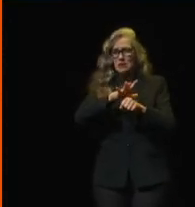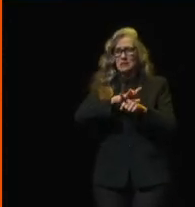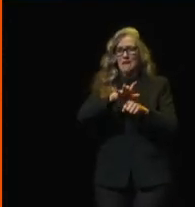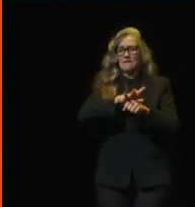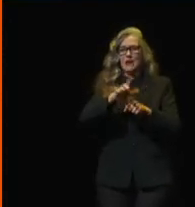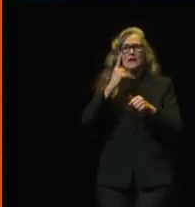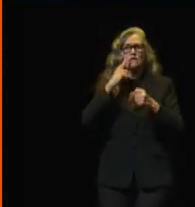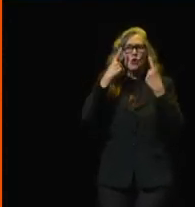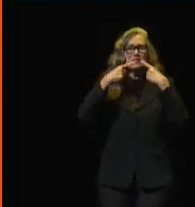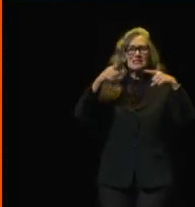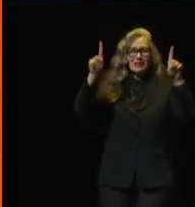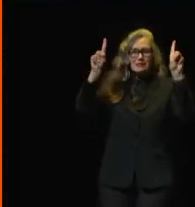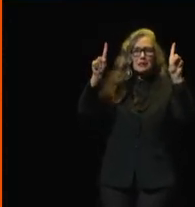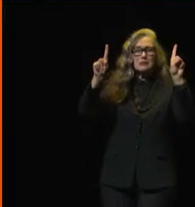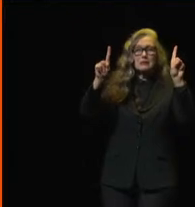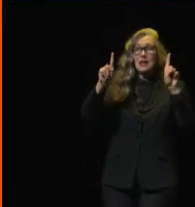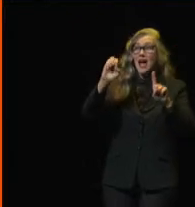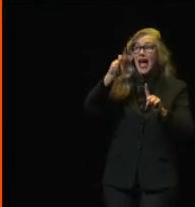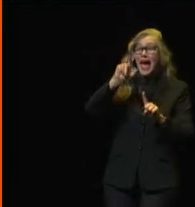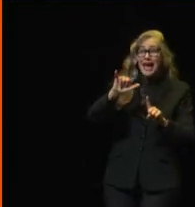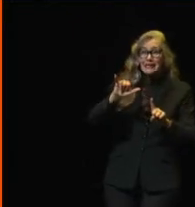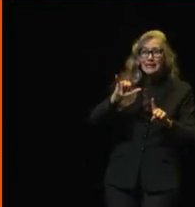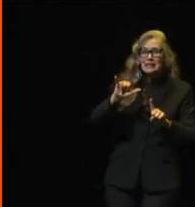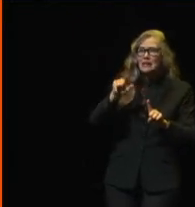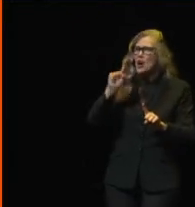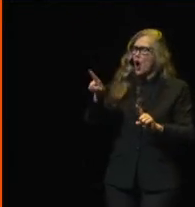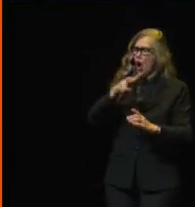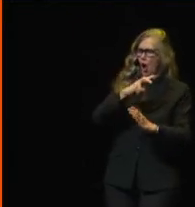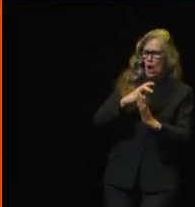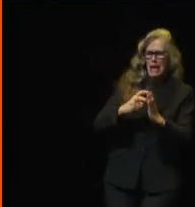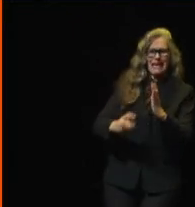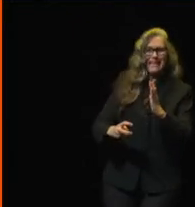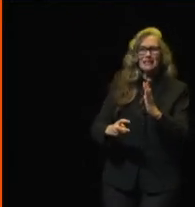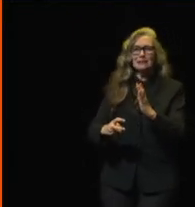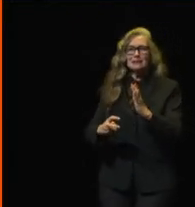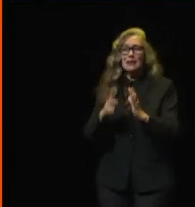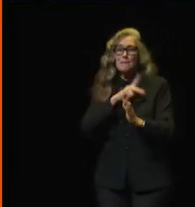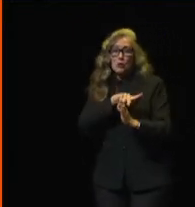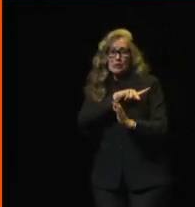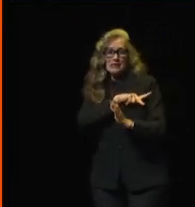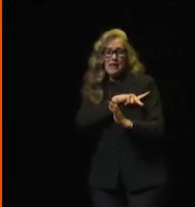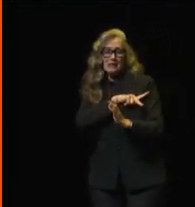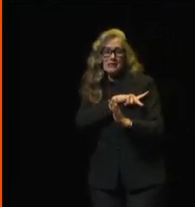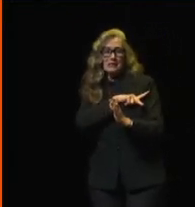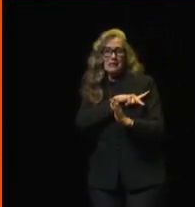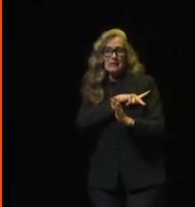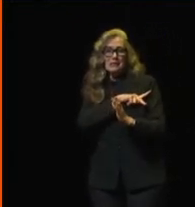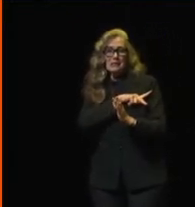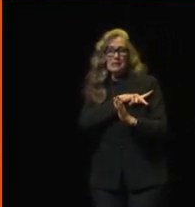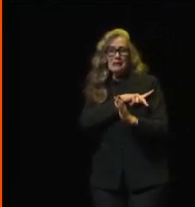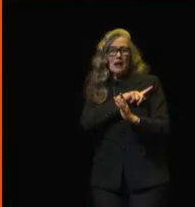was his ability to be not only an all-in those, but also meticulously prepared, creative, and